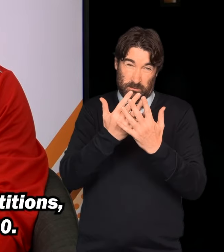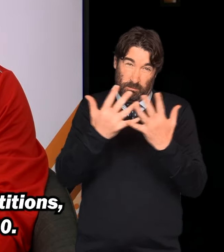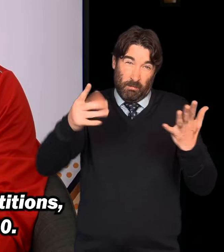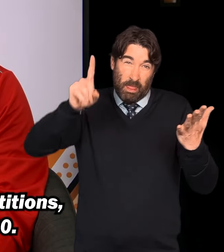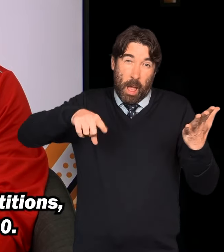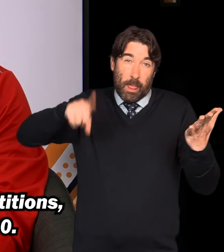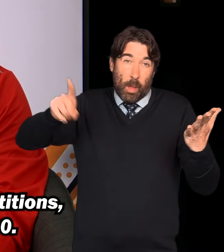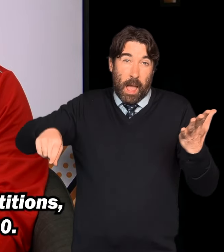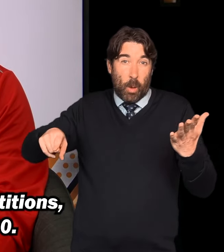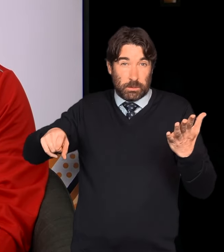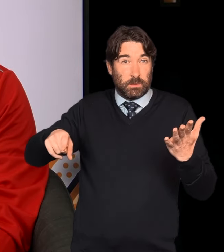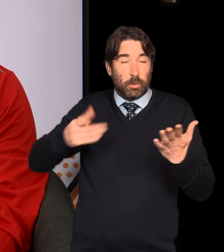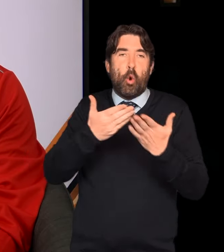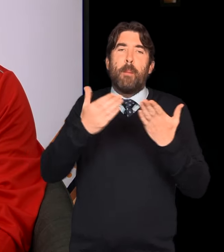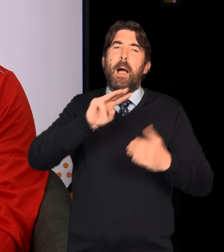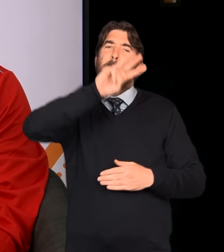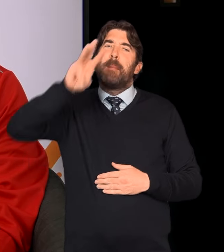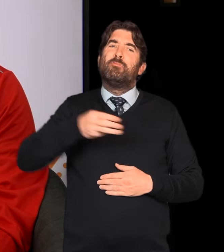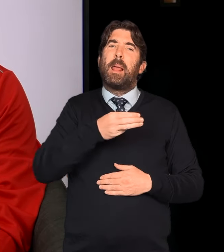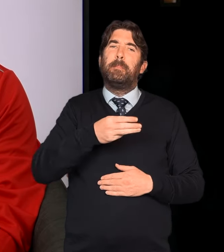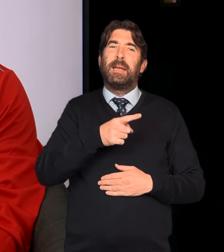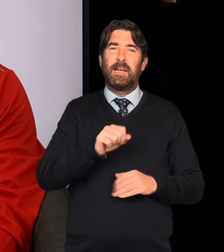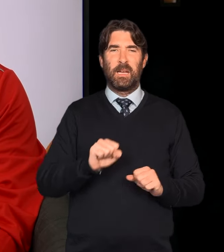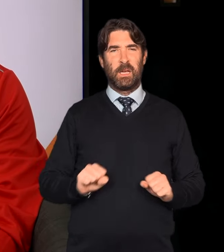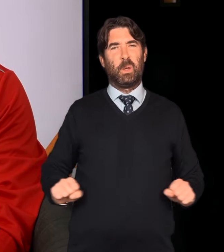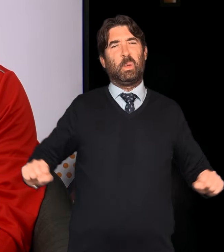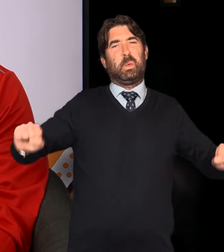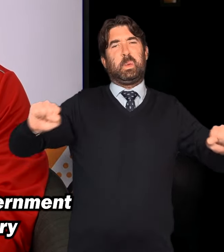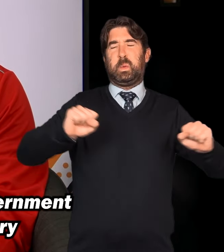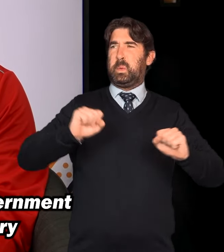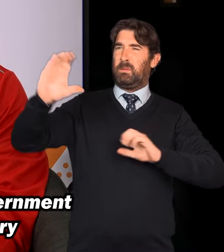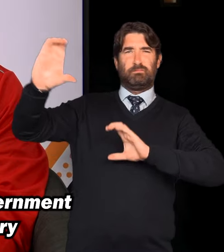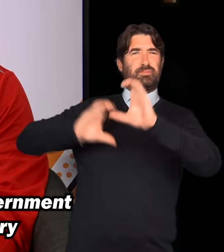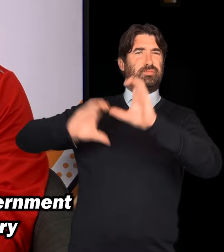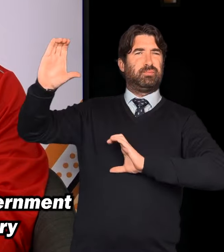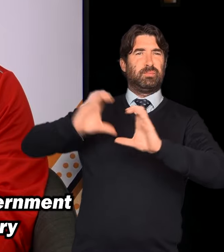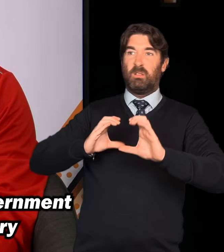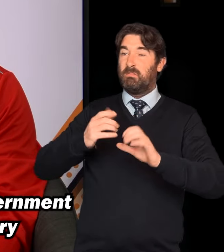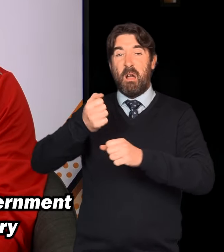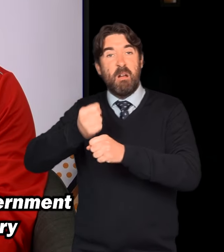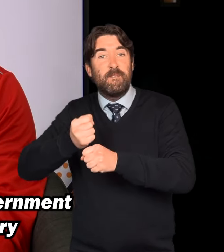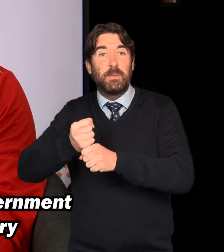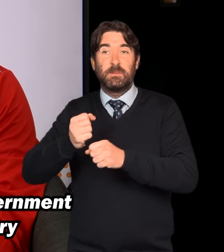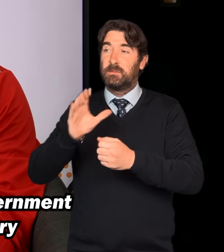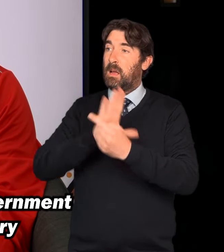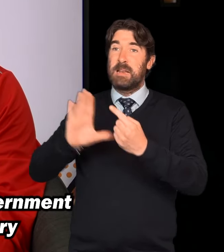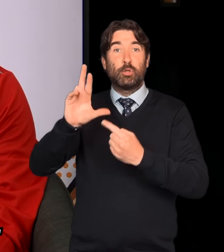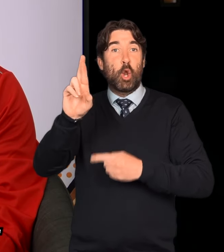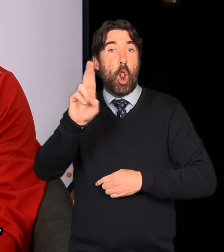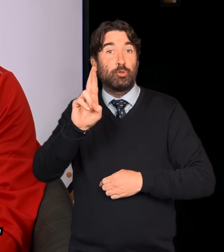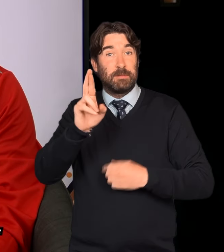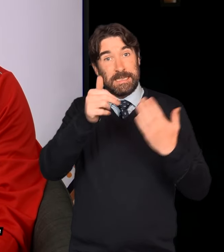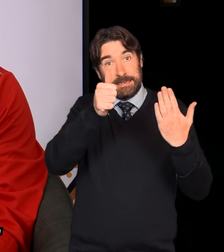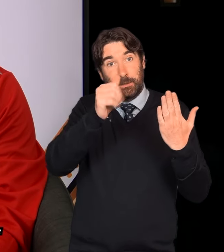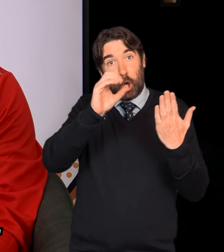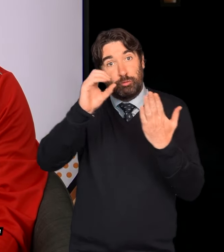about £26,000. So compare that to a Paralympic athlete, they get sort of money from the government and also national lottery of over